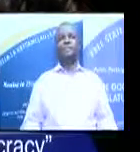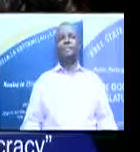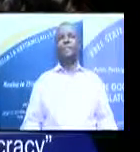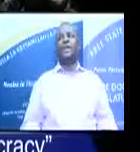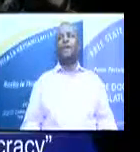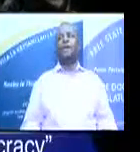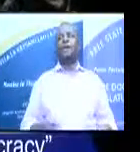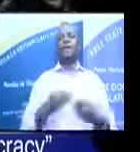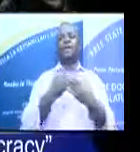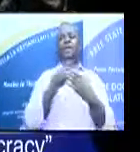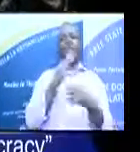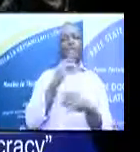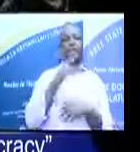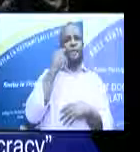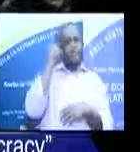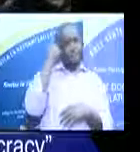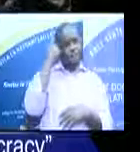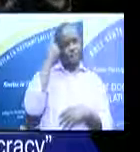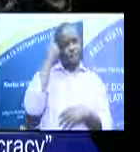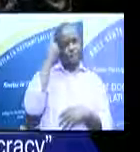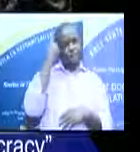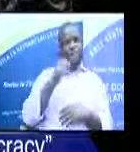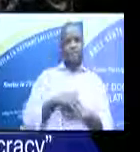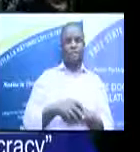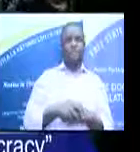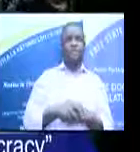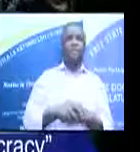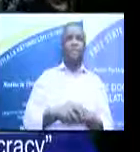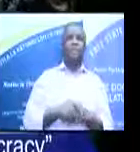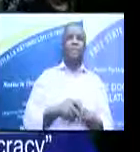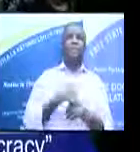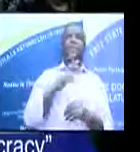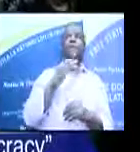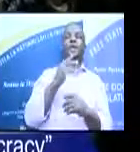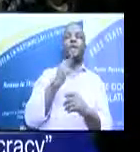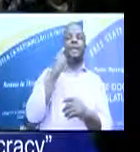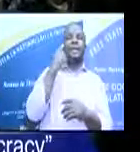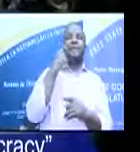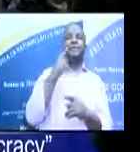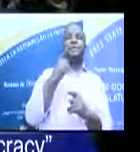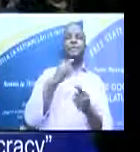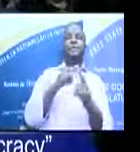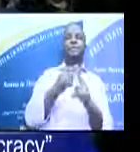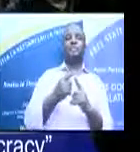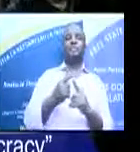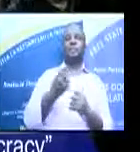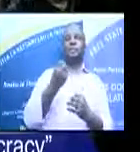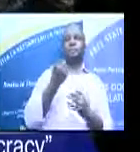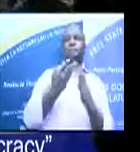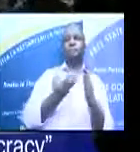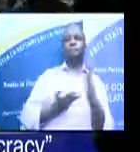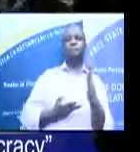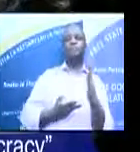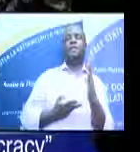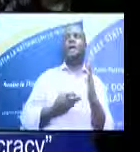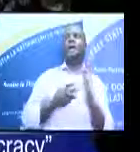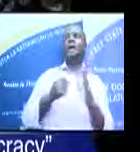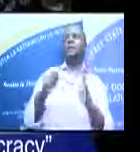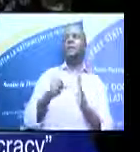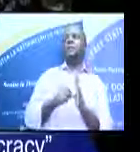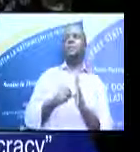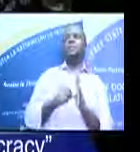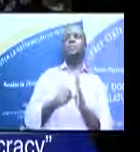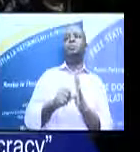Thank you, Honorable Speaker. Honorable Speaker, I think most of the issues that really mattered